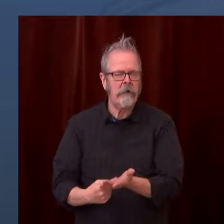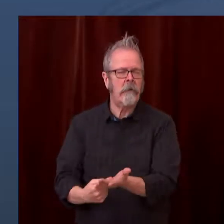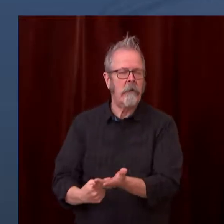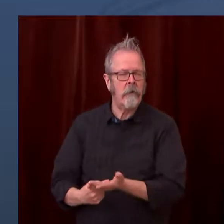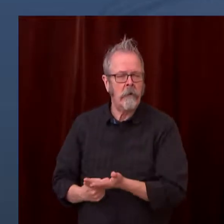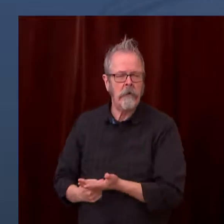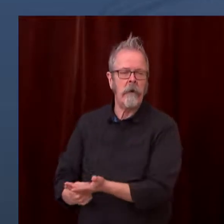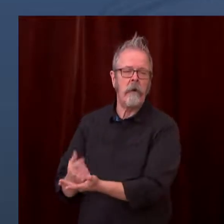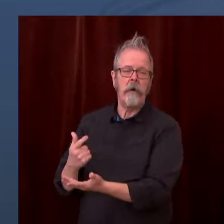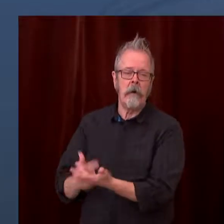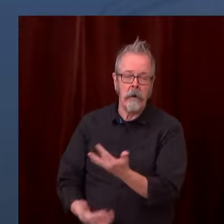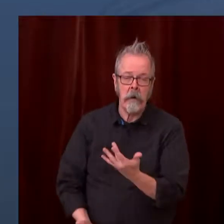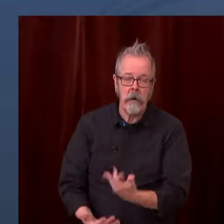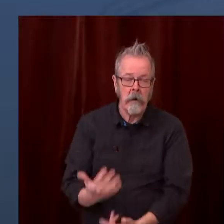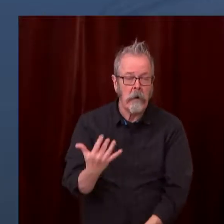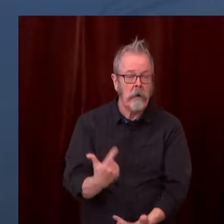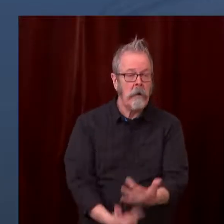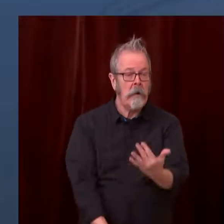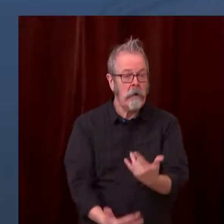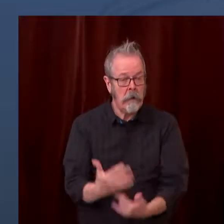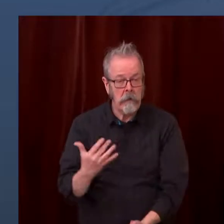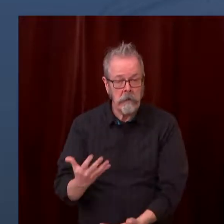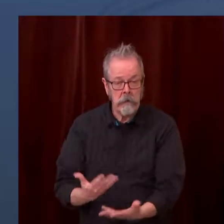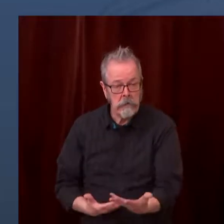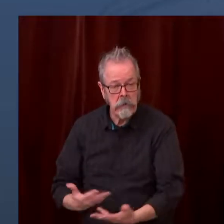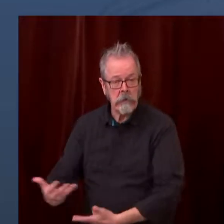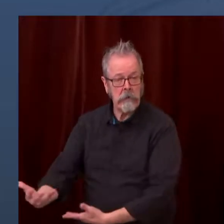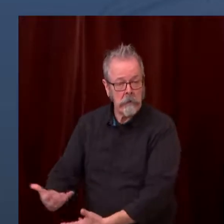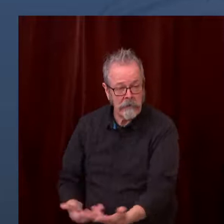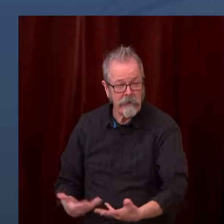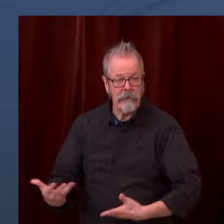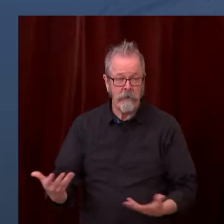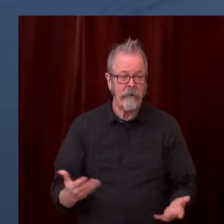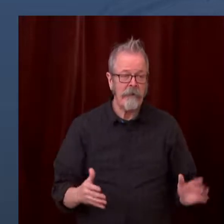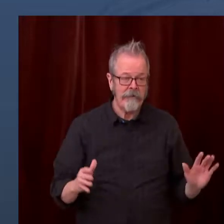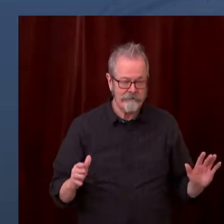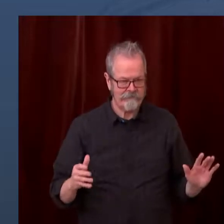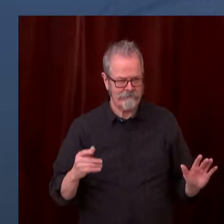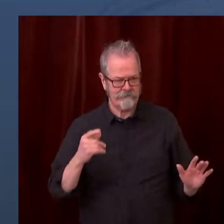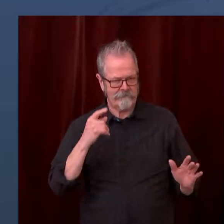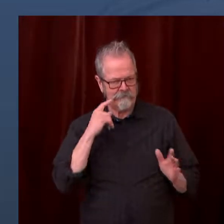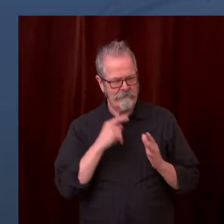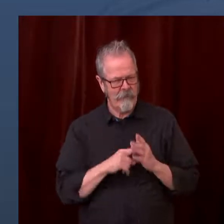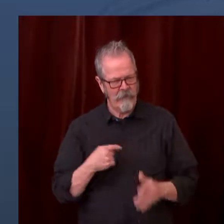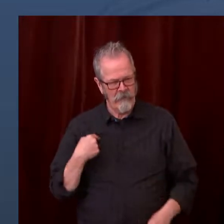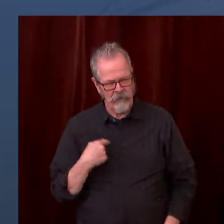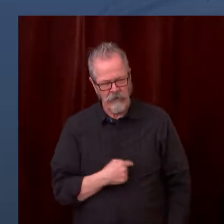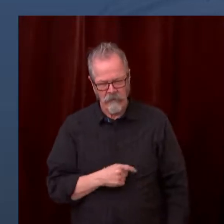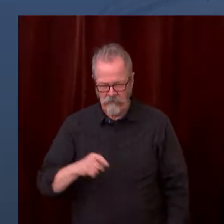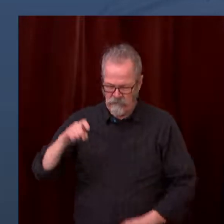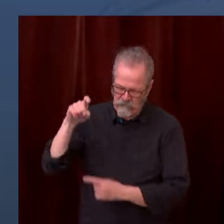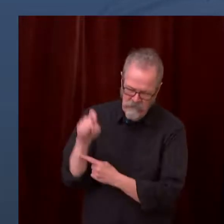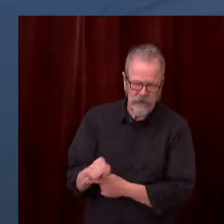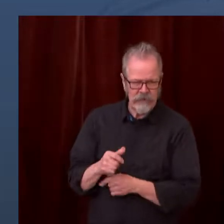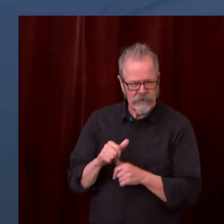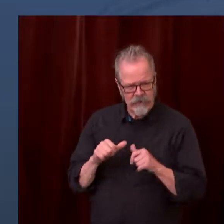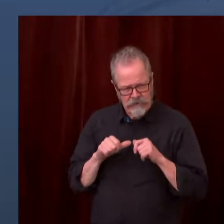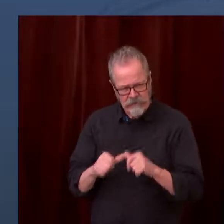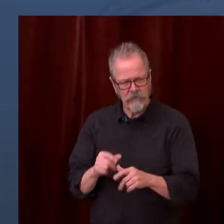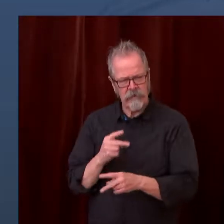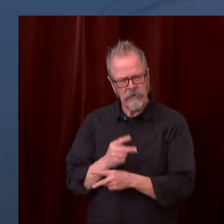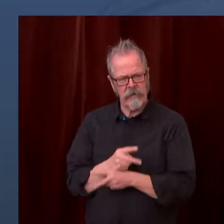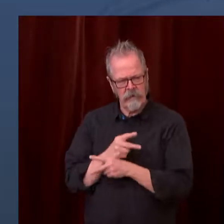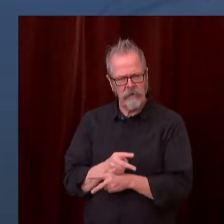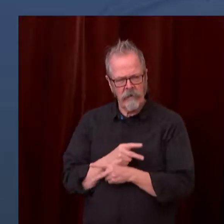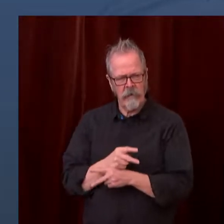and finish this out the same way we went into it, with the same caution and the same concern for saving as many Washingtonians' lives as possible. And